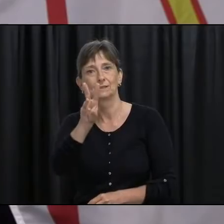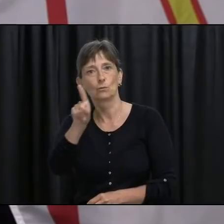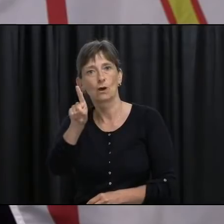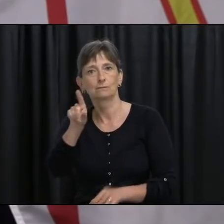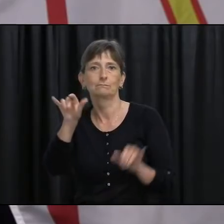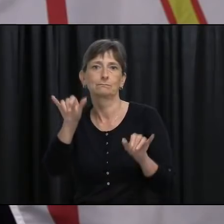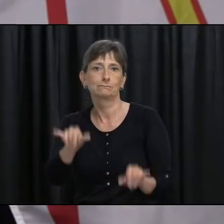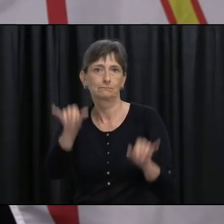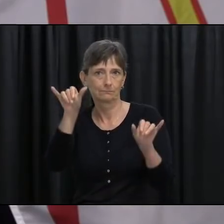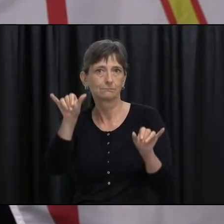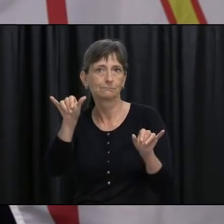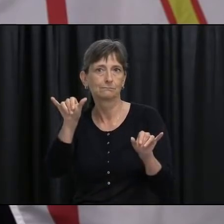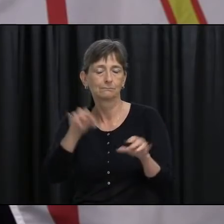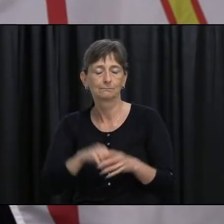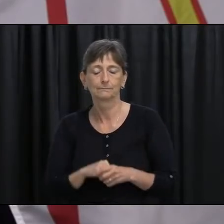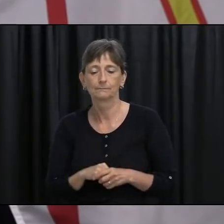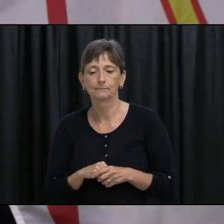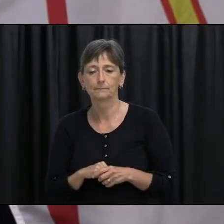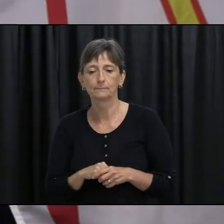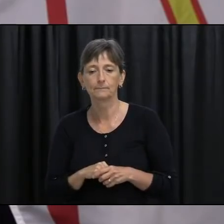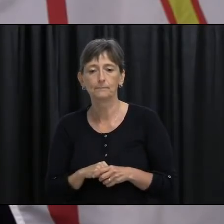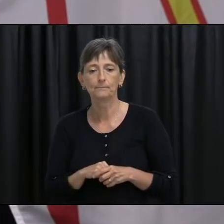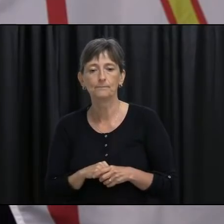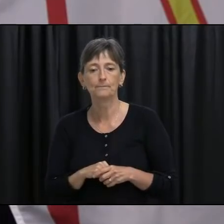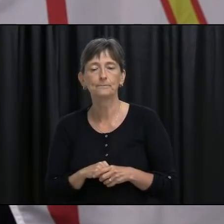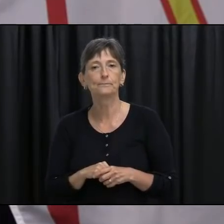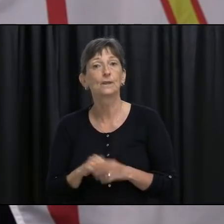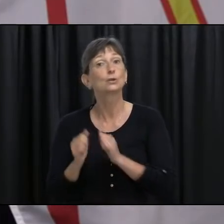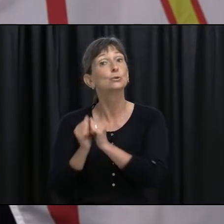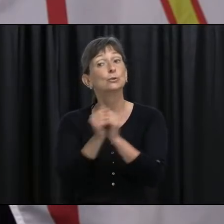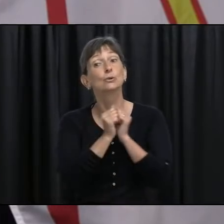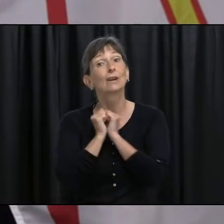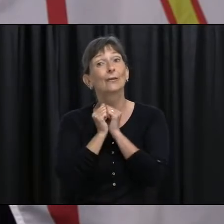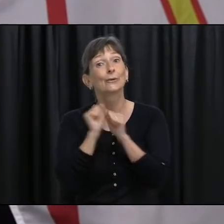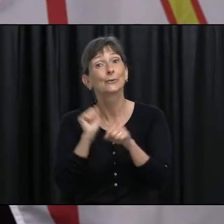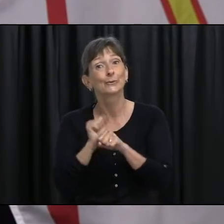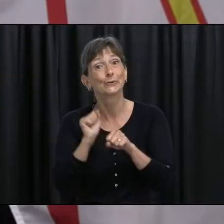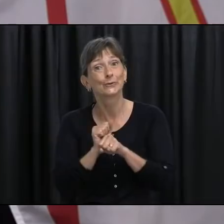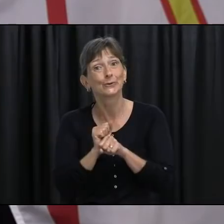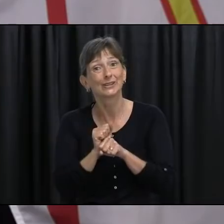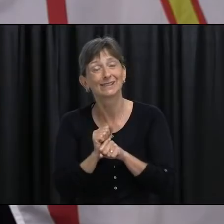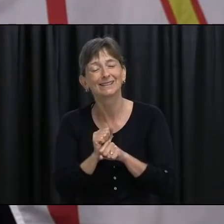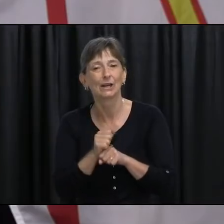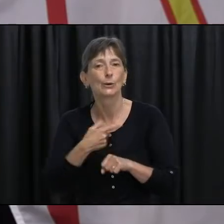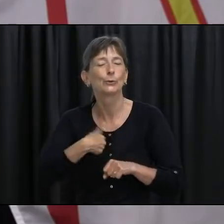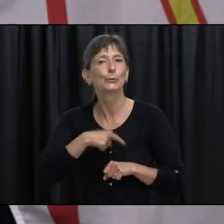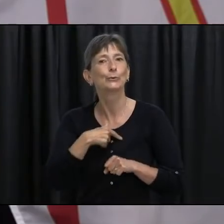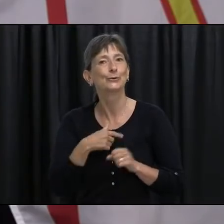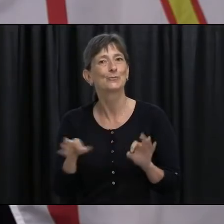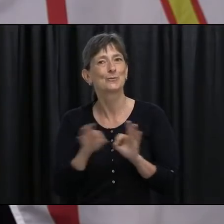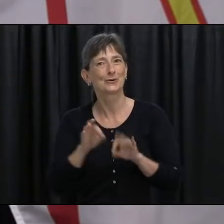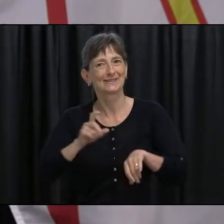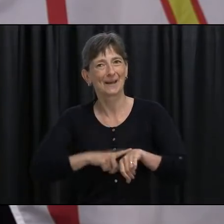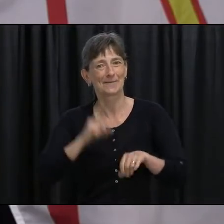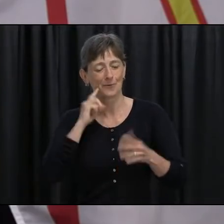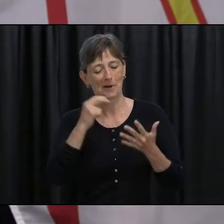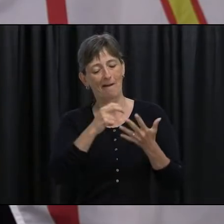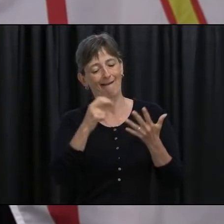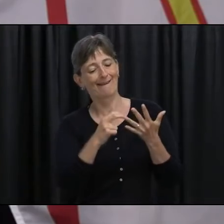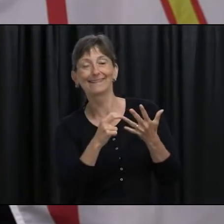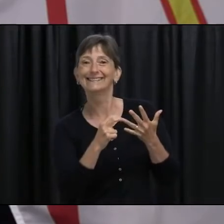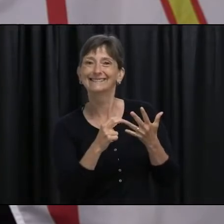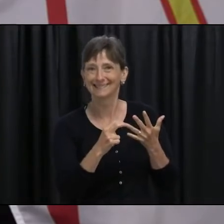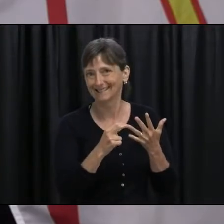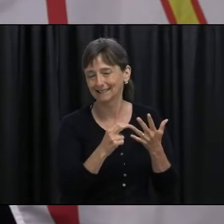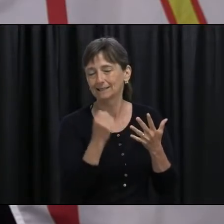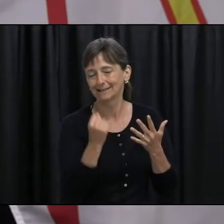province remains at 261. Together, we have reached another important milestone in living with COVID-19, and one that affords